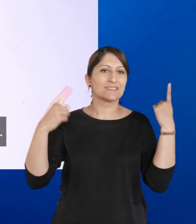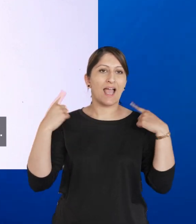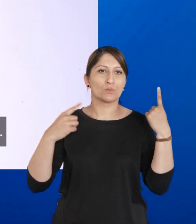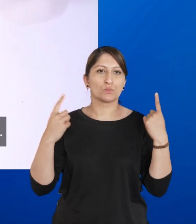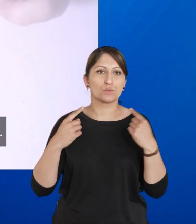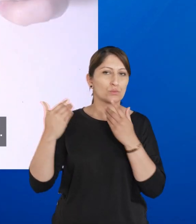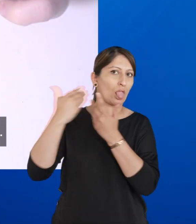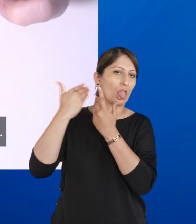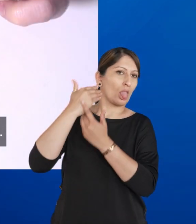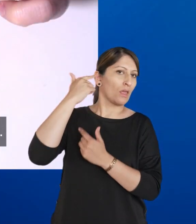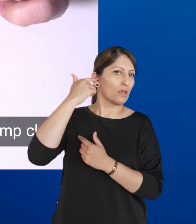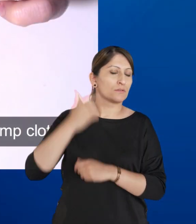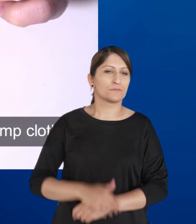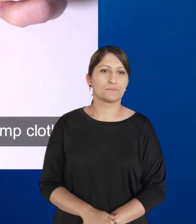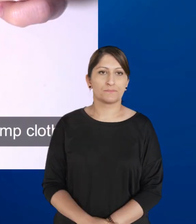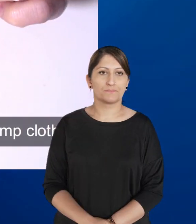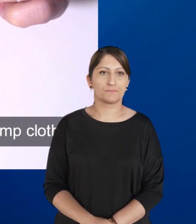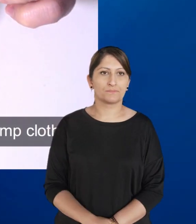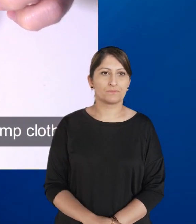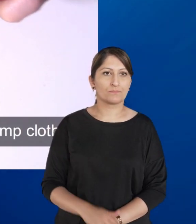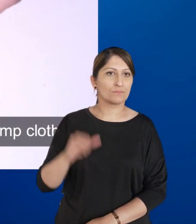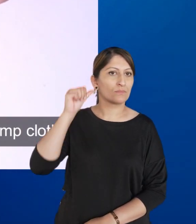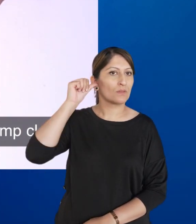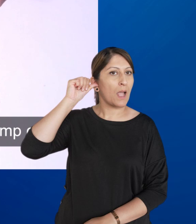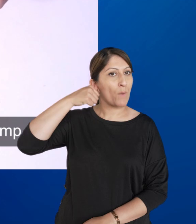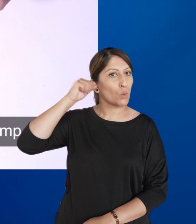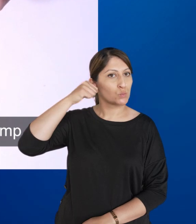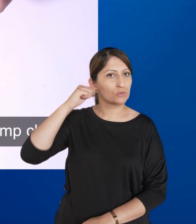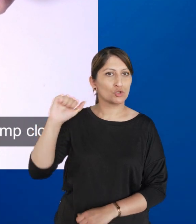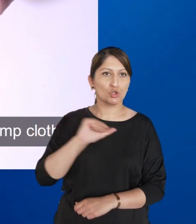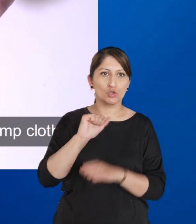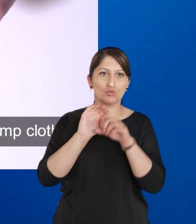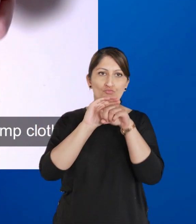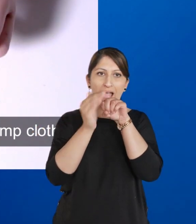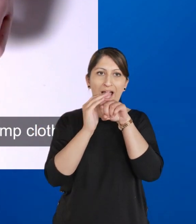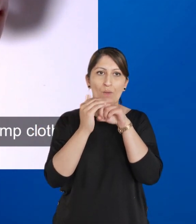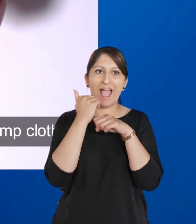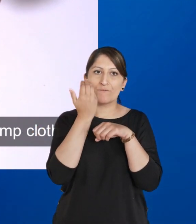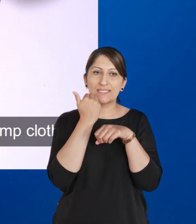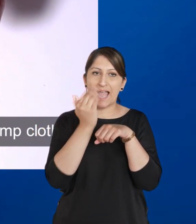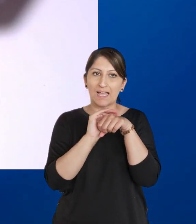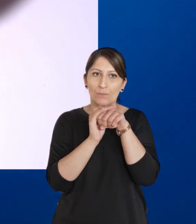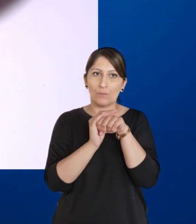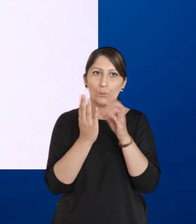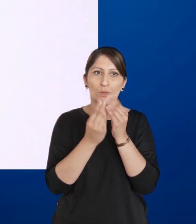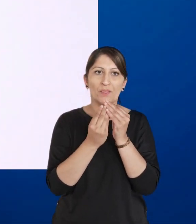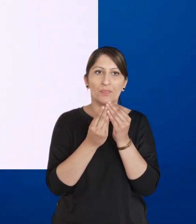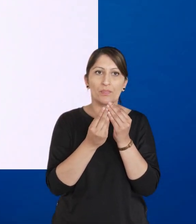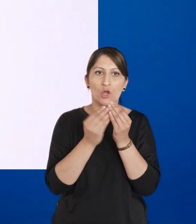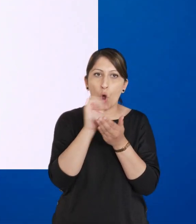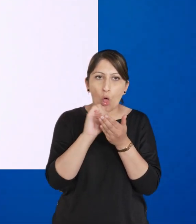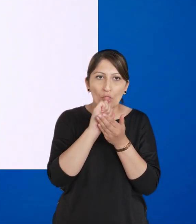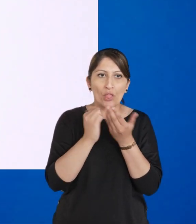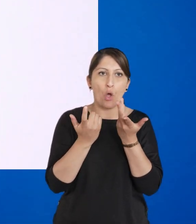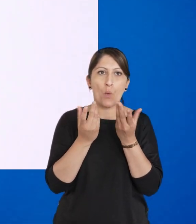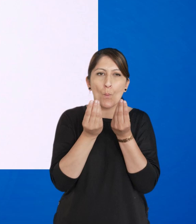through. Ear molds should be wiped clean every night with a soft damp cloth, a tissue or a